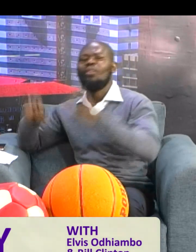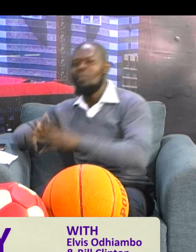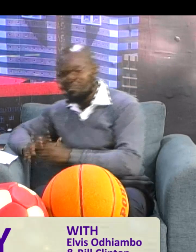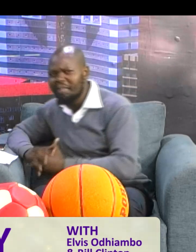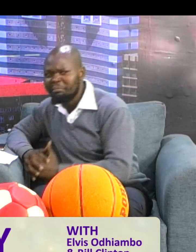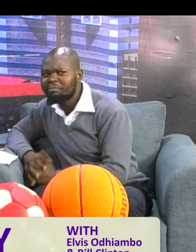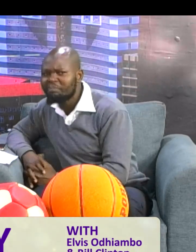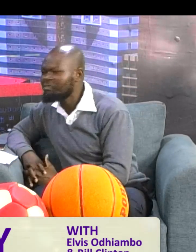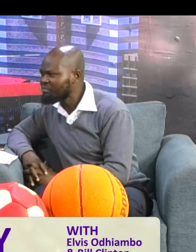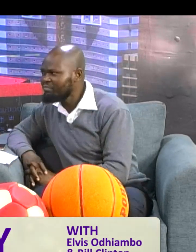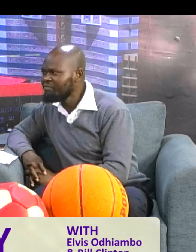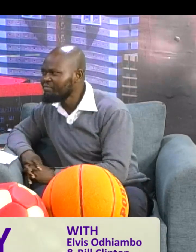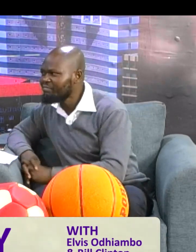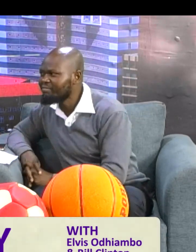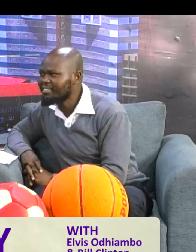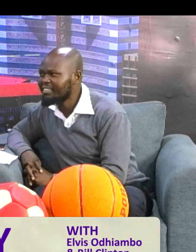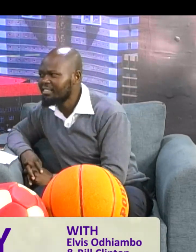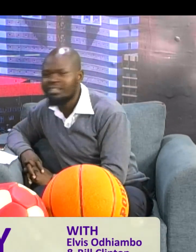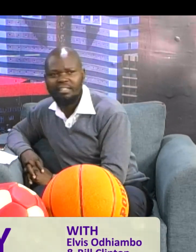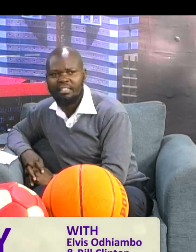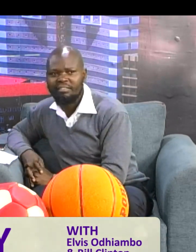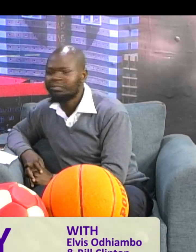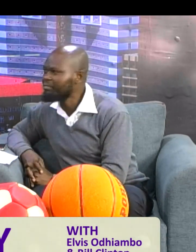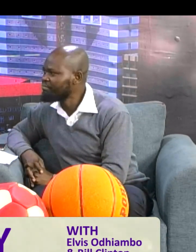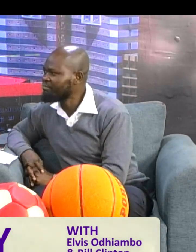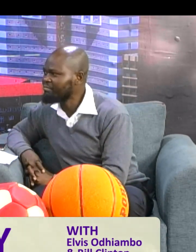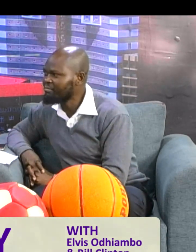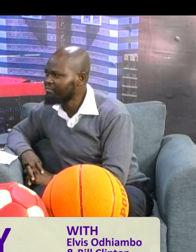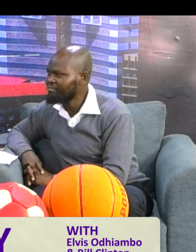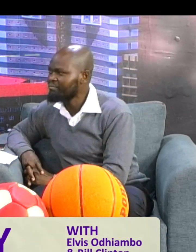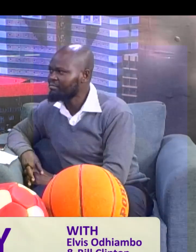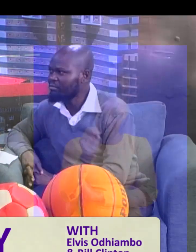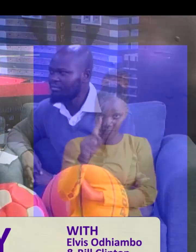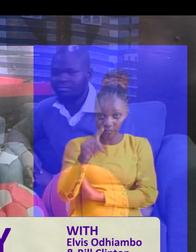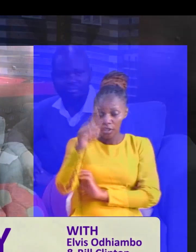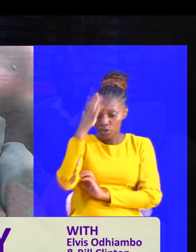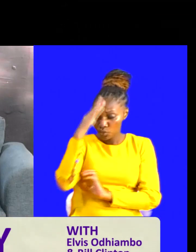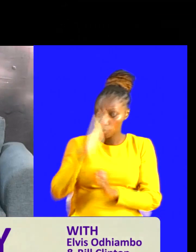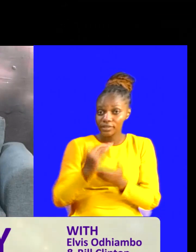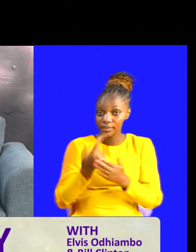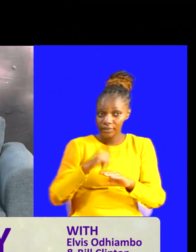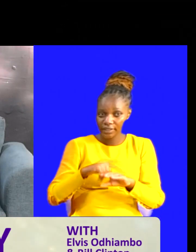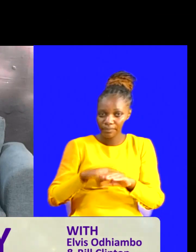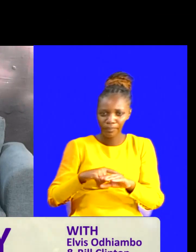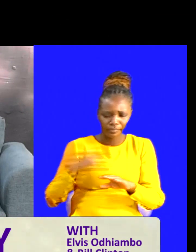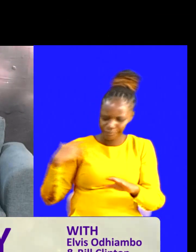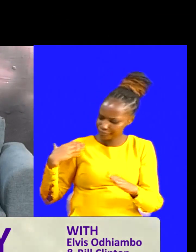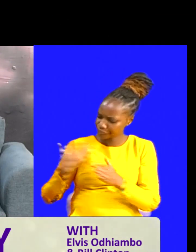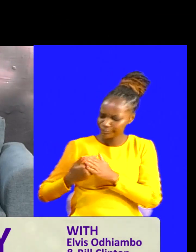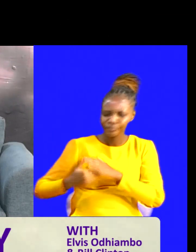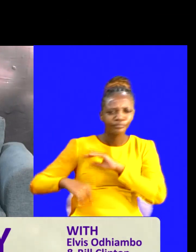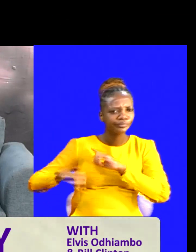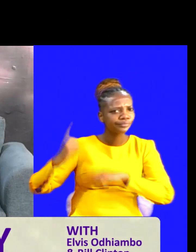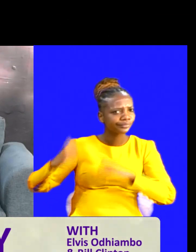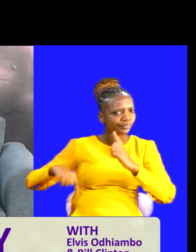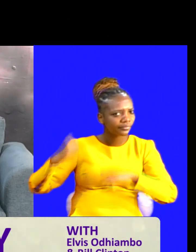was number three, right. and Ethiopia was number three. Yes. Could you please comment on that as well? All right. You know, for quite some time, it has been a competitive race when it comes